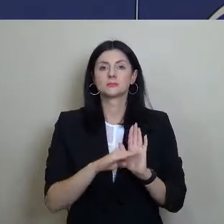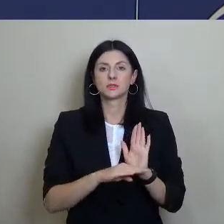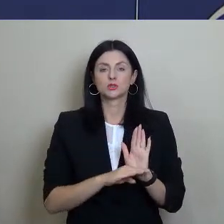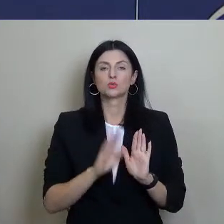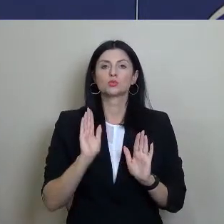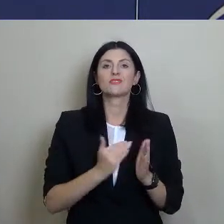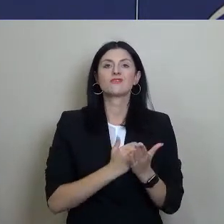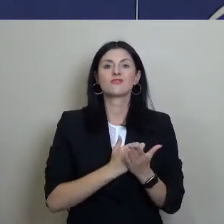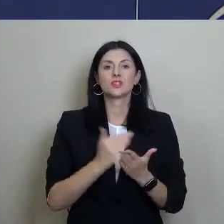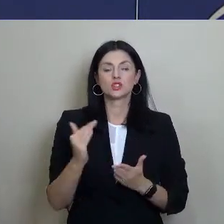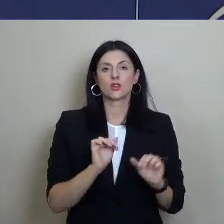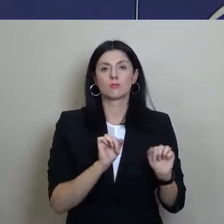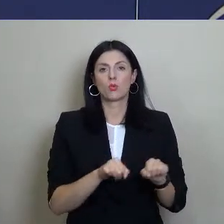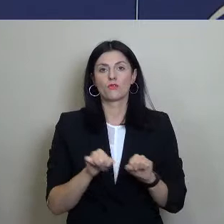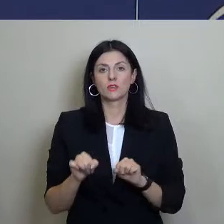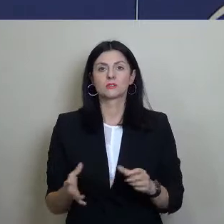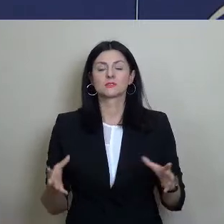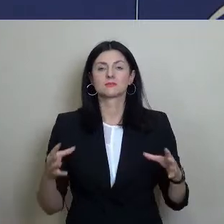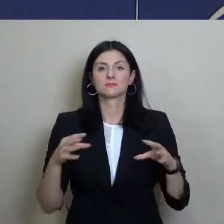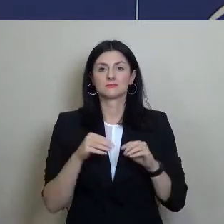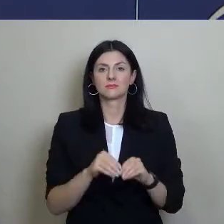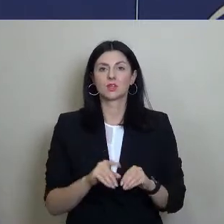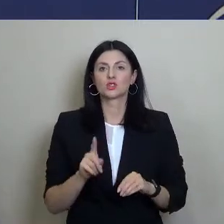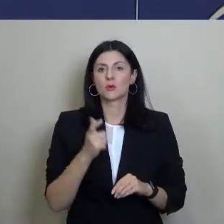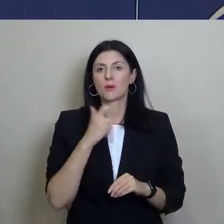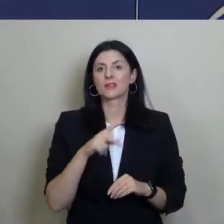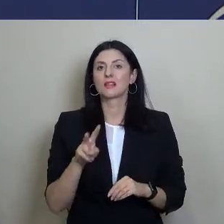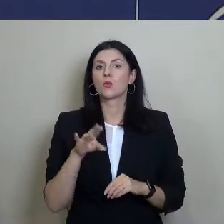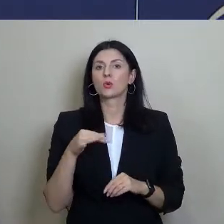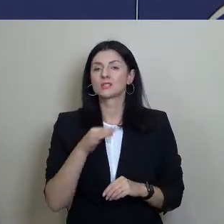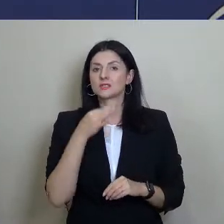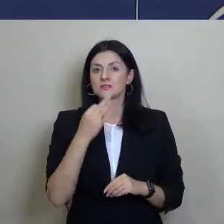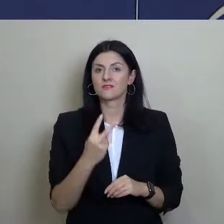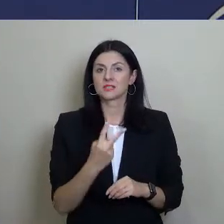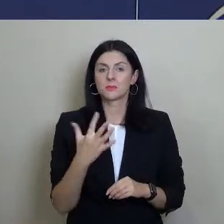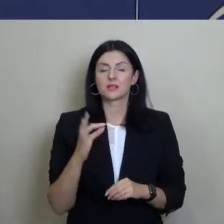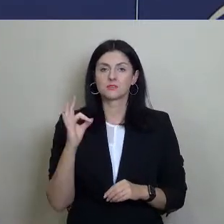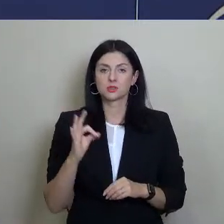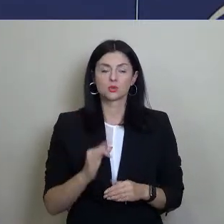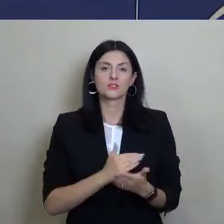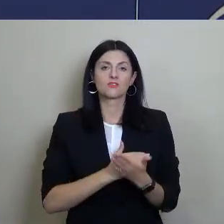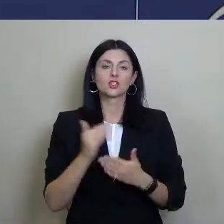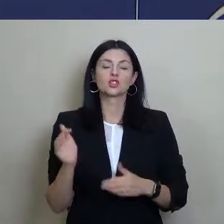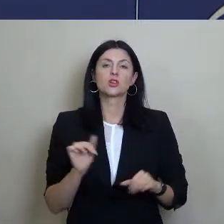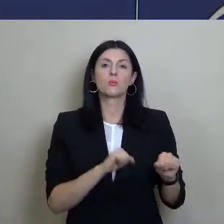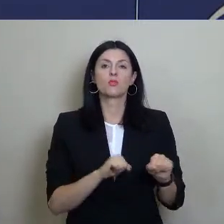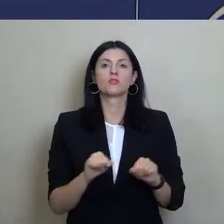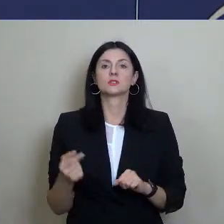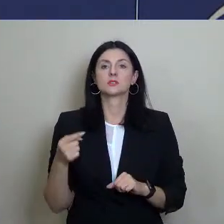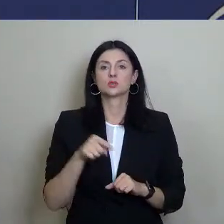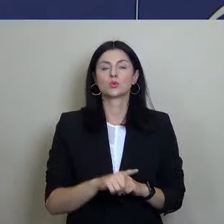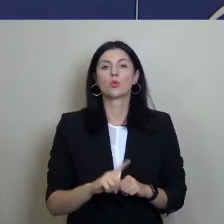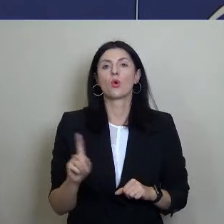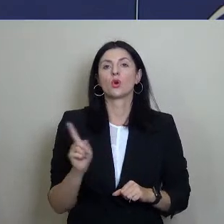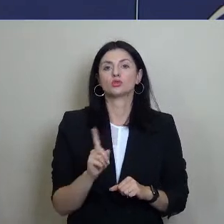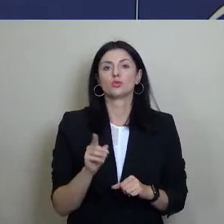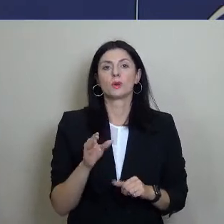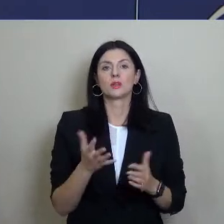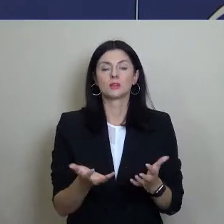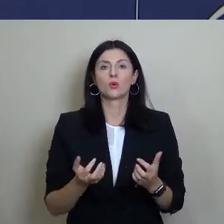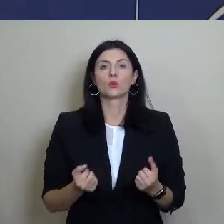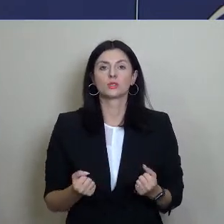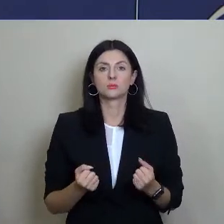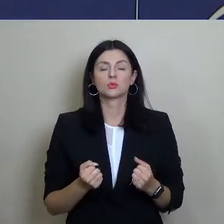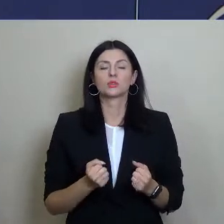is the same. That's why within the lists there will be more probability of these 25%, the higher probability that the mandates